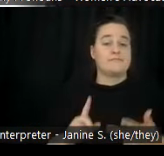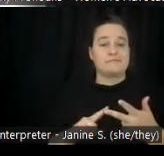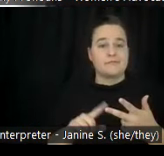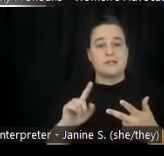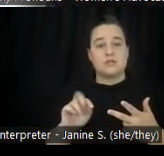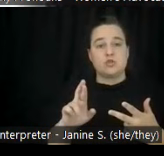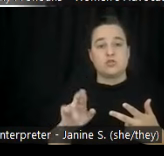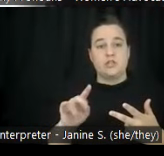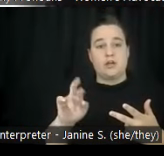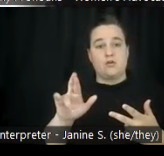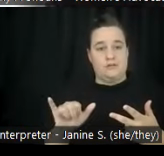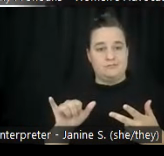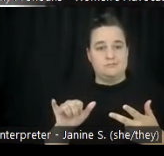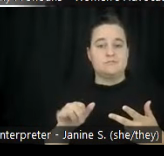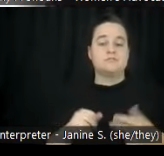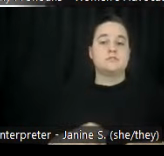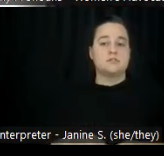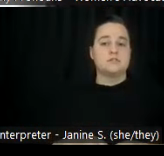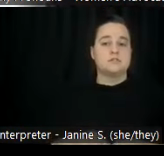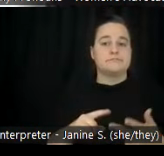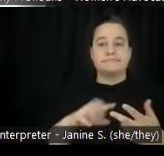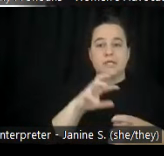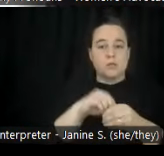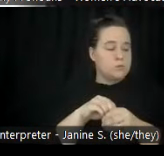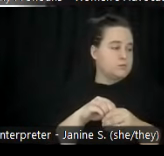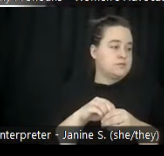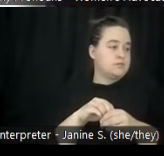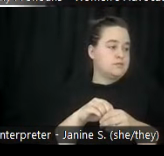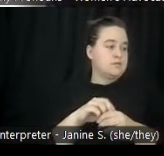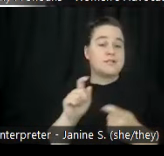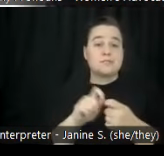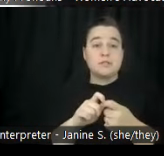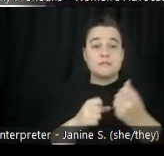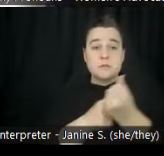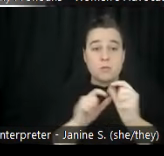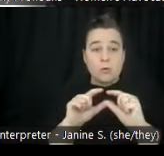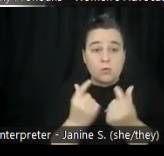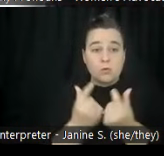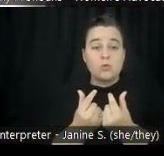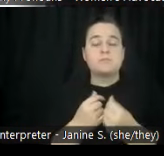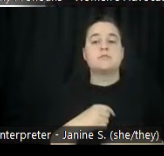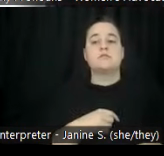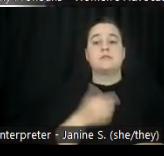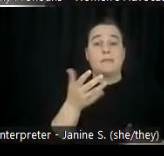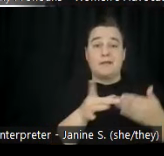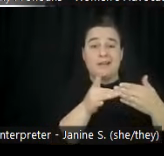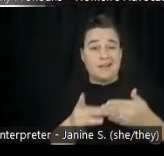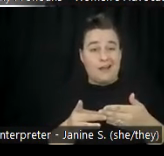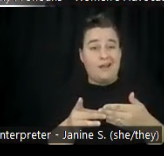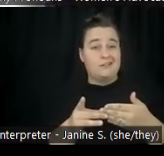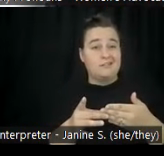efforts. They could include specific support groups. Maybe they're led by people who